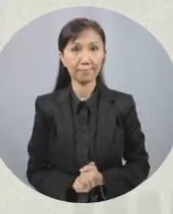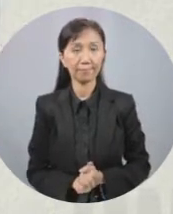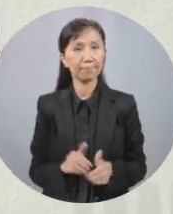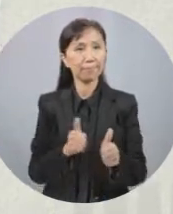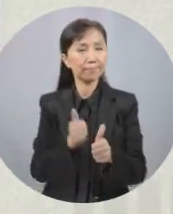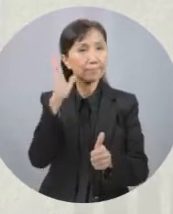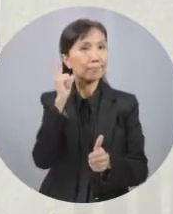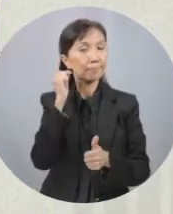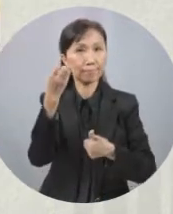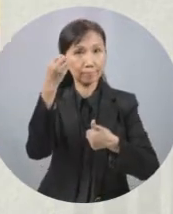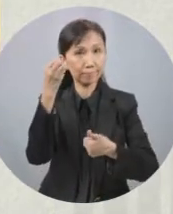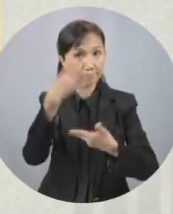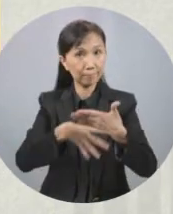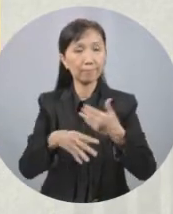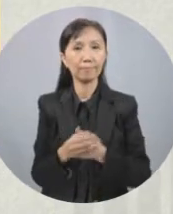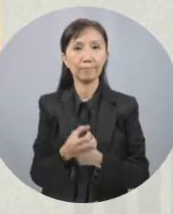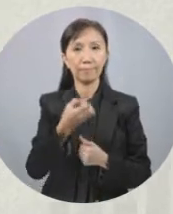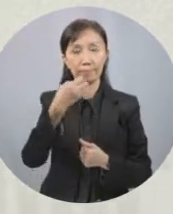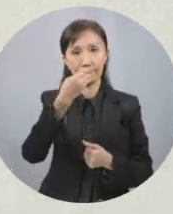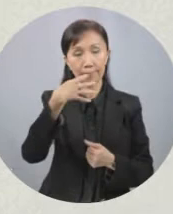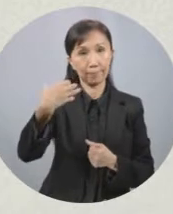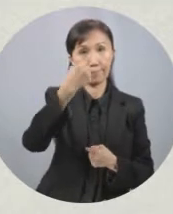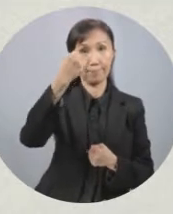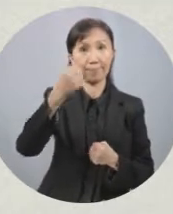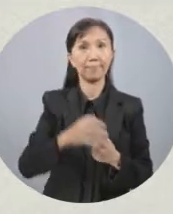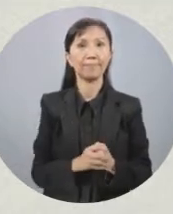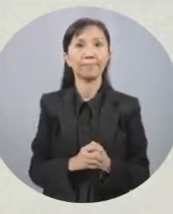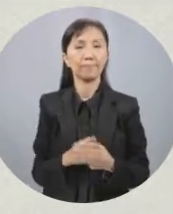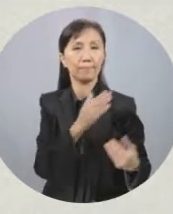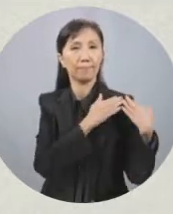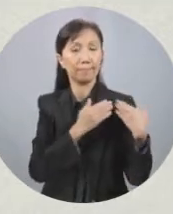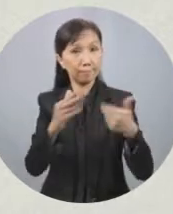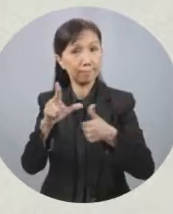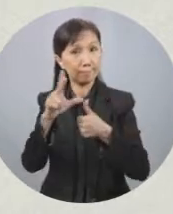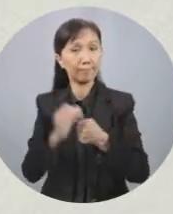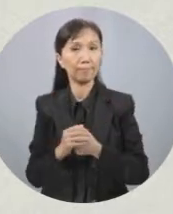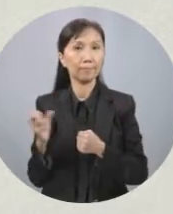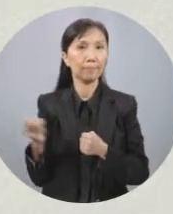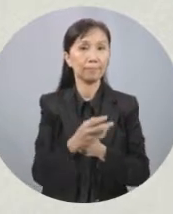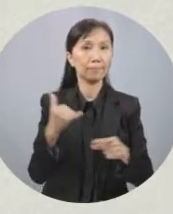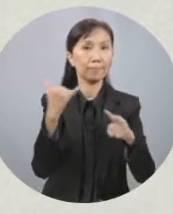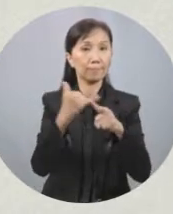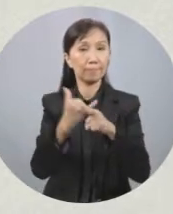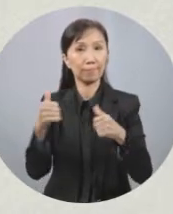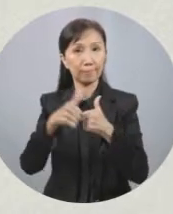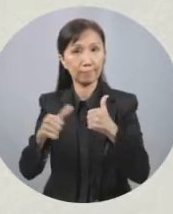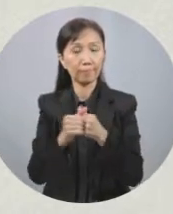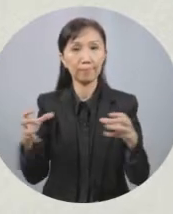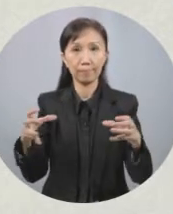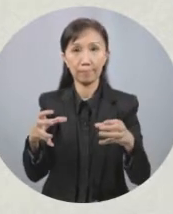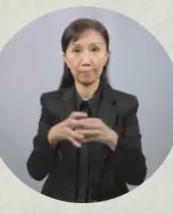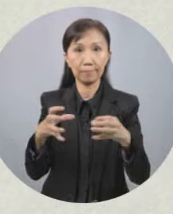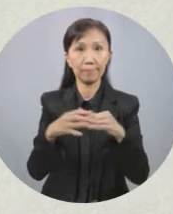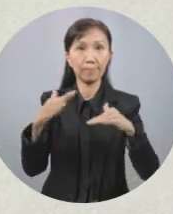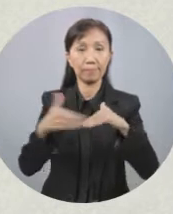and the provision of legal services. Under the Sex Discrimination Ordinance, the Chief Executive of the Hong Kong Special Administrative Region